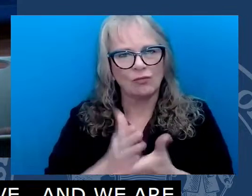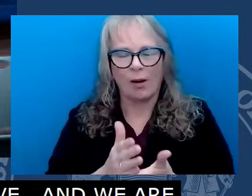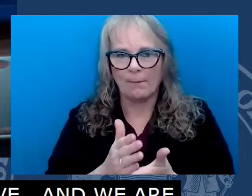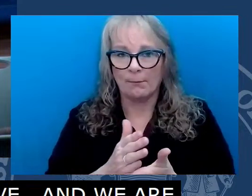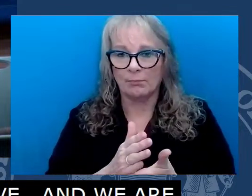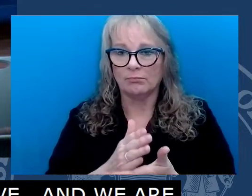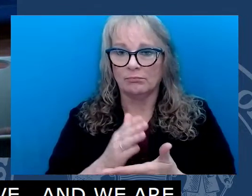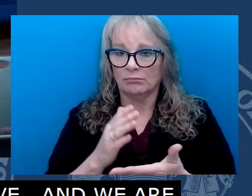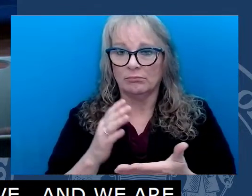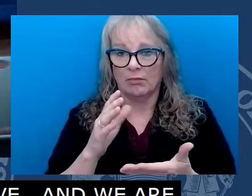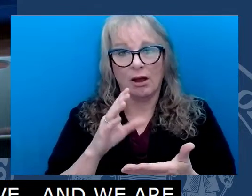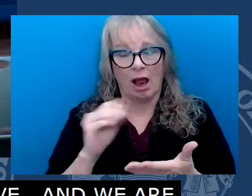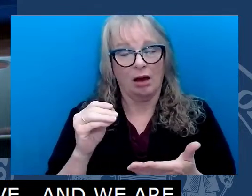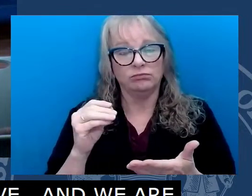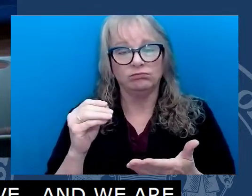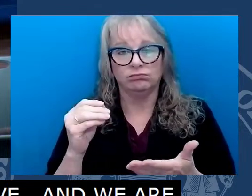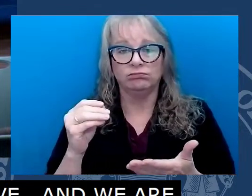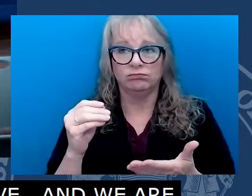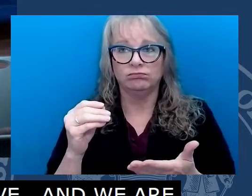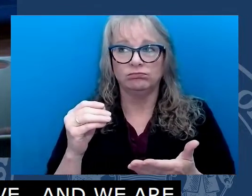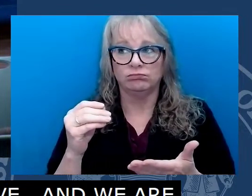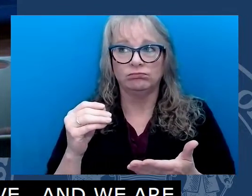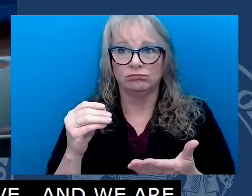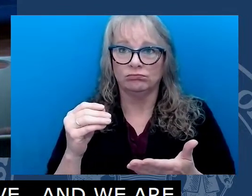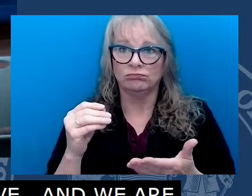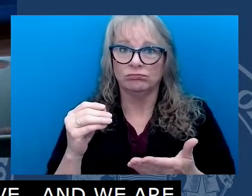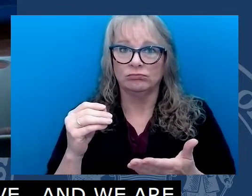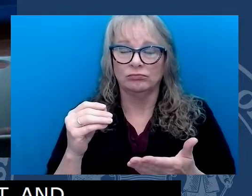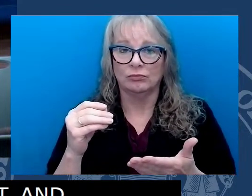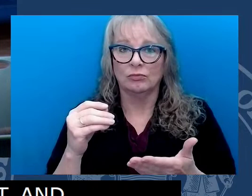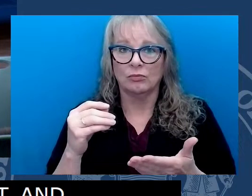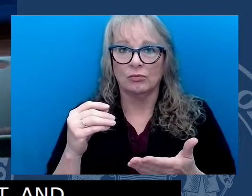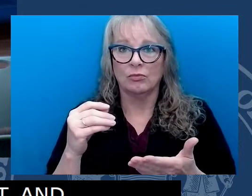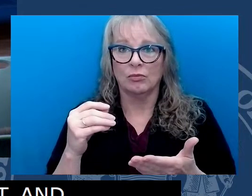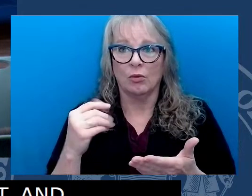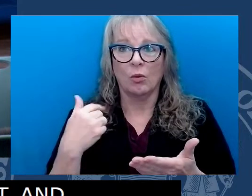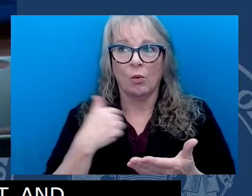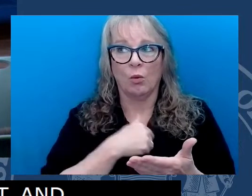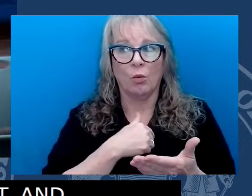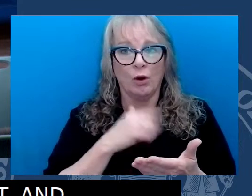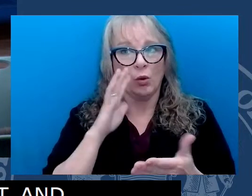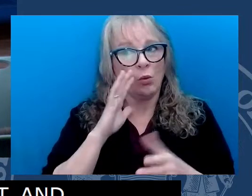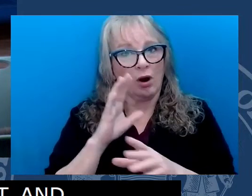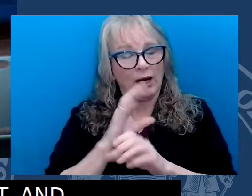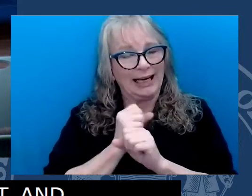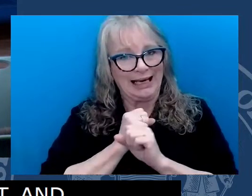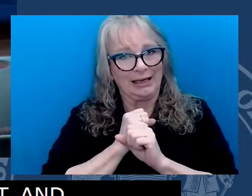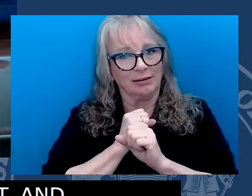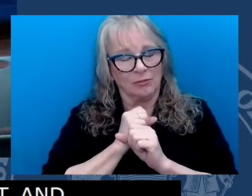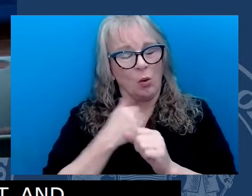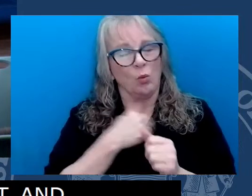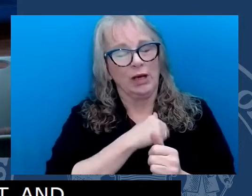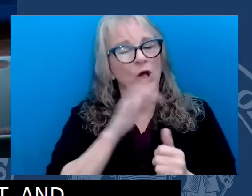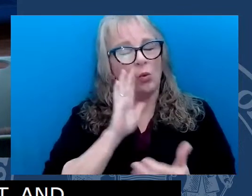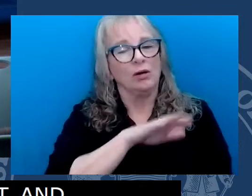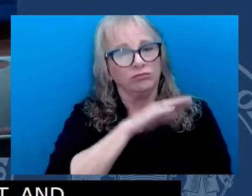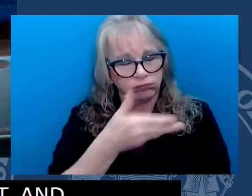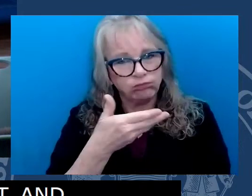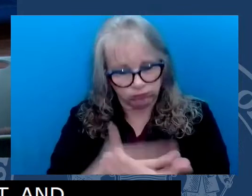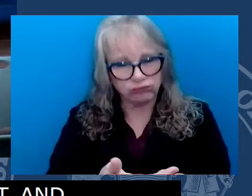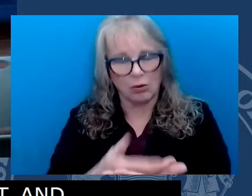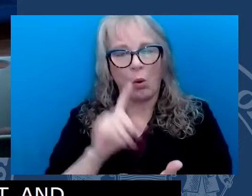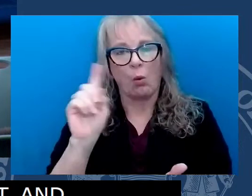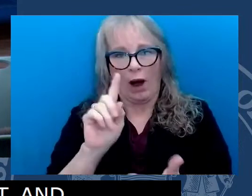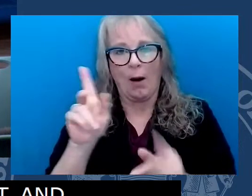point where we, I guess more where folks have the confidence with the approach that we're taking is going to